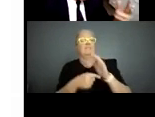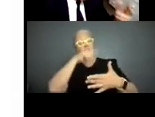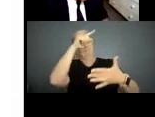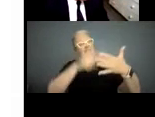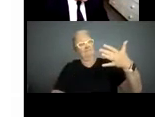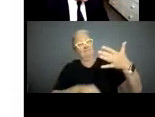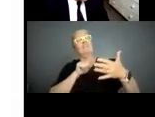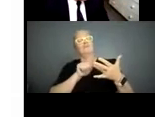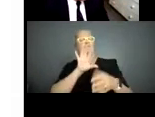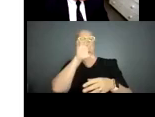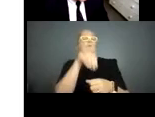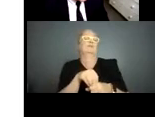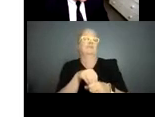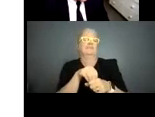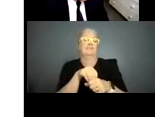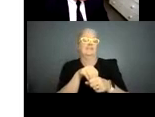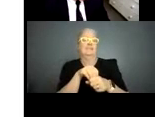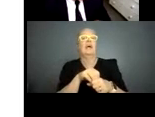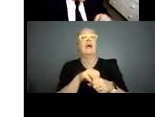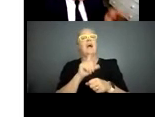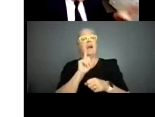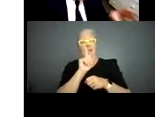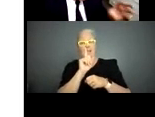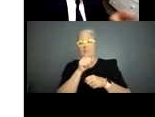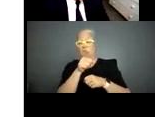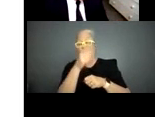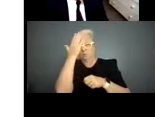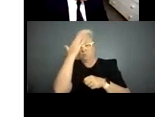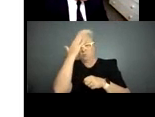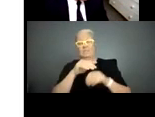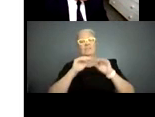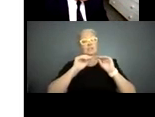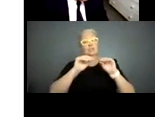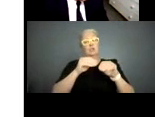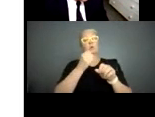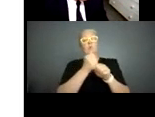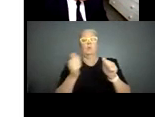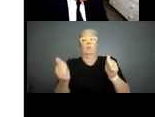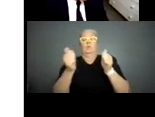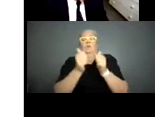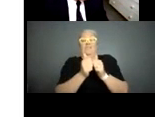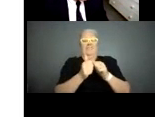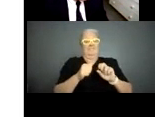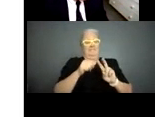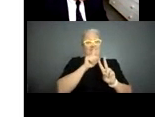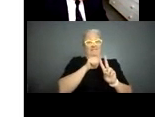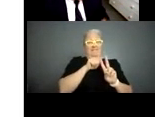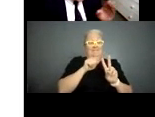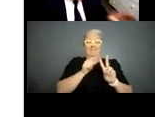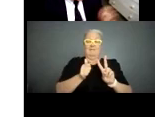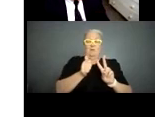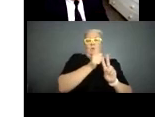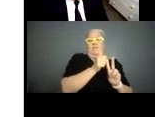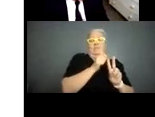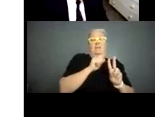things to note are that the teacher is working with the support worker, the classroom assistant,